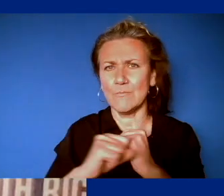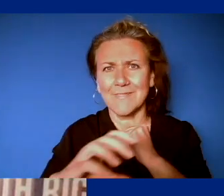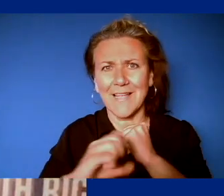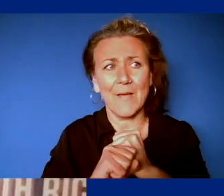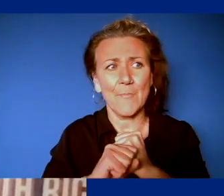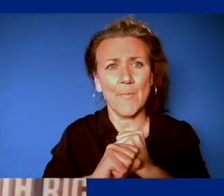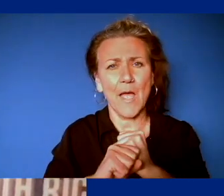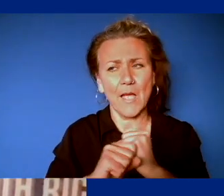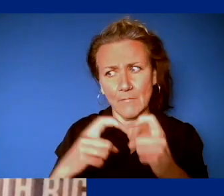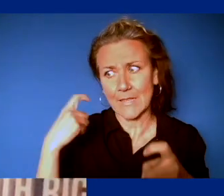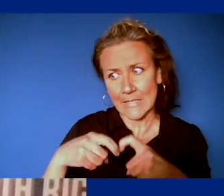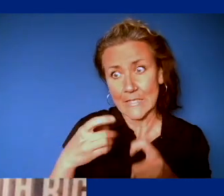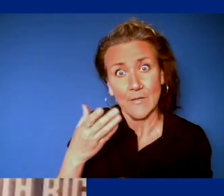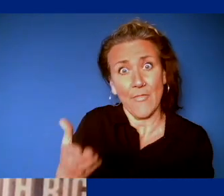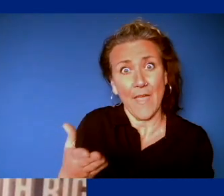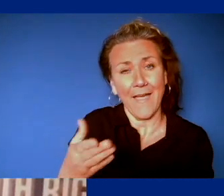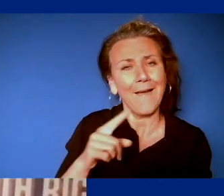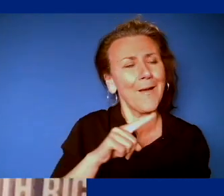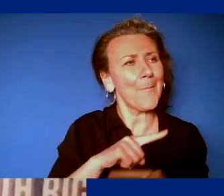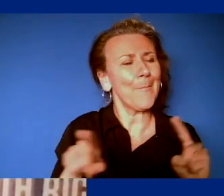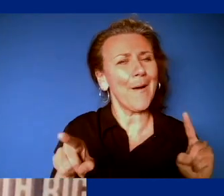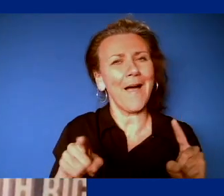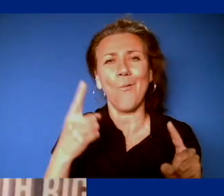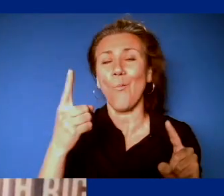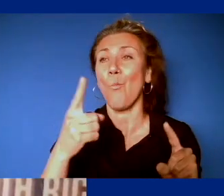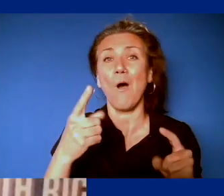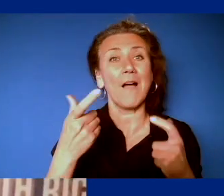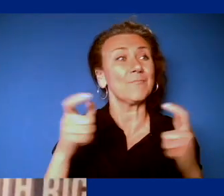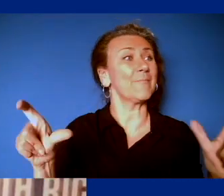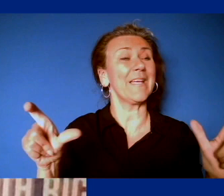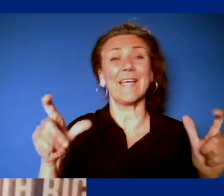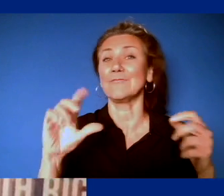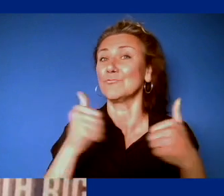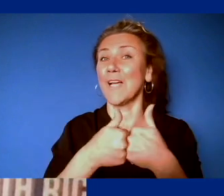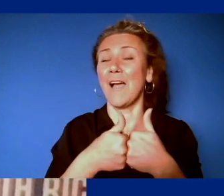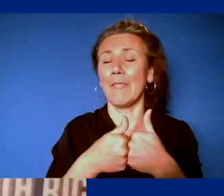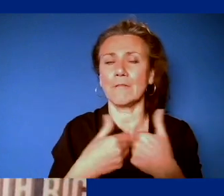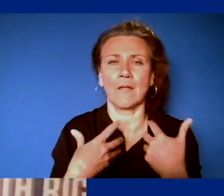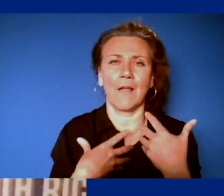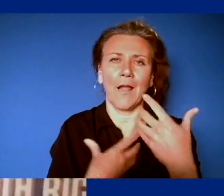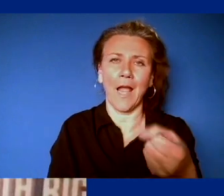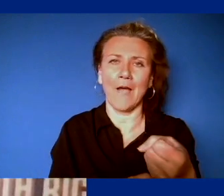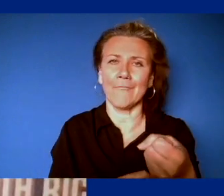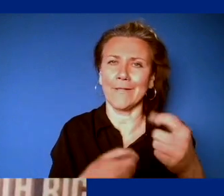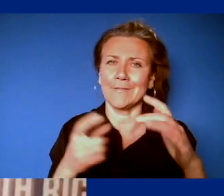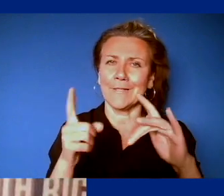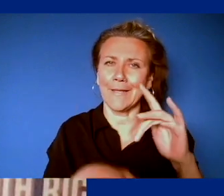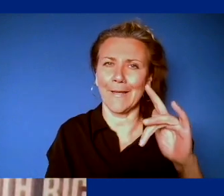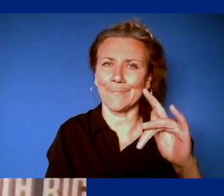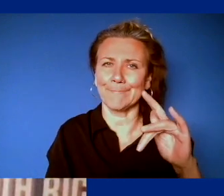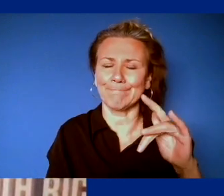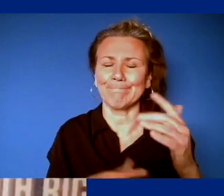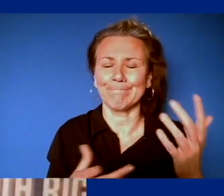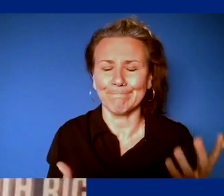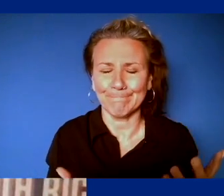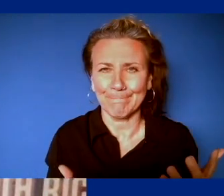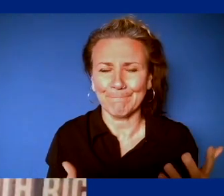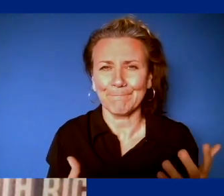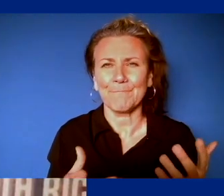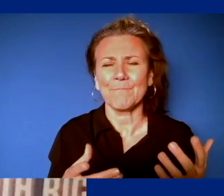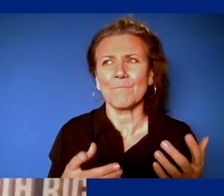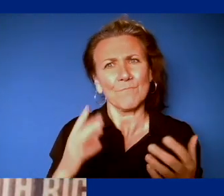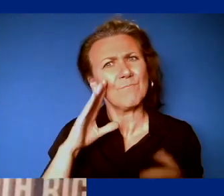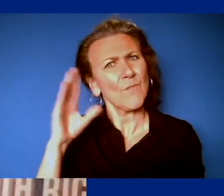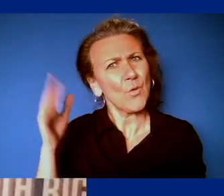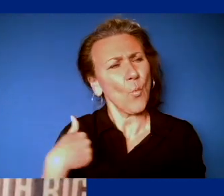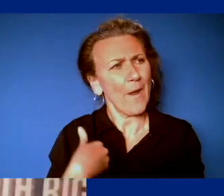and campaigns, unfortunately, Latinas face a confidence gap. We know that we're powerful, and we wanted